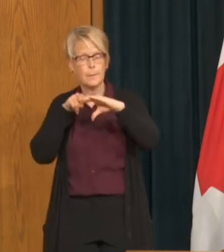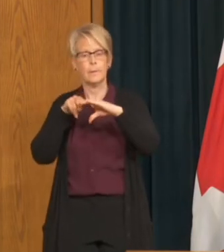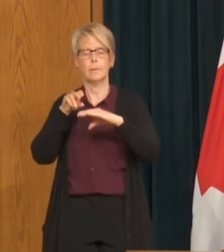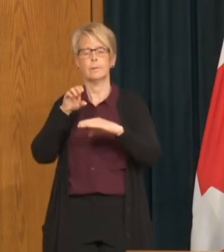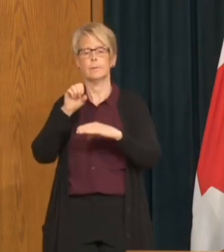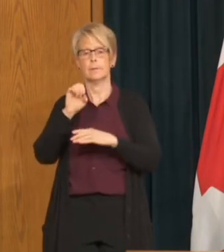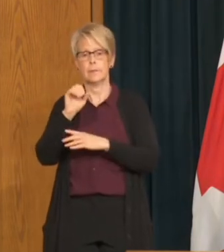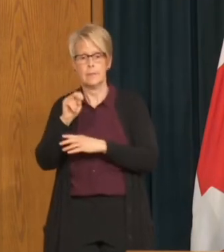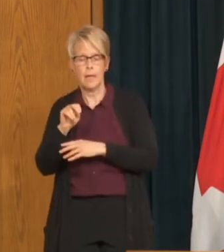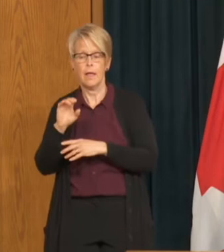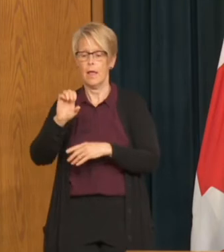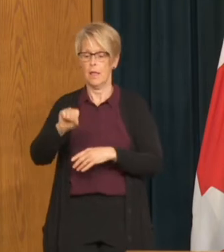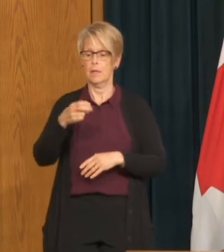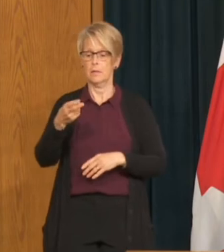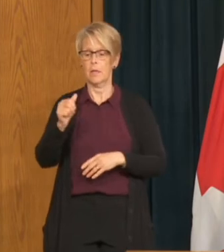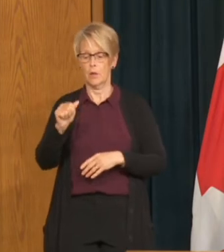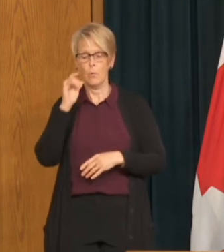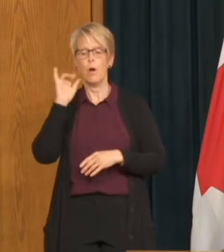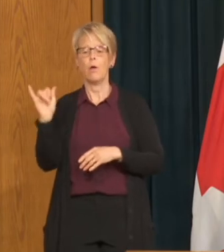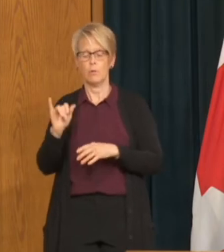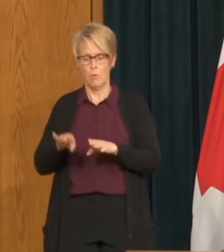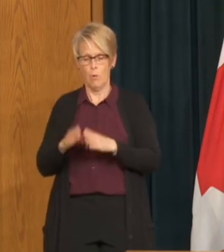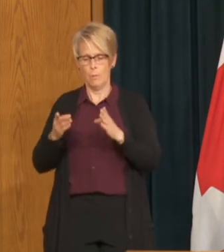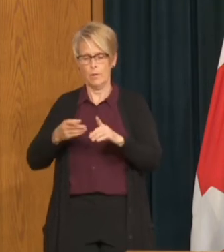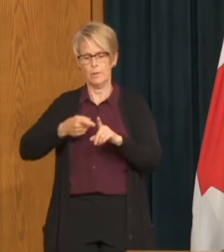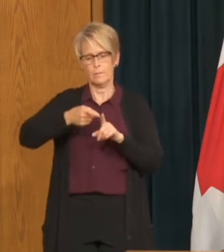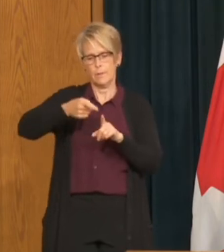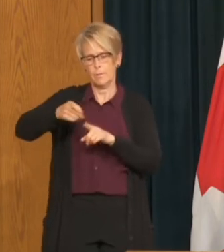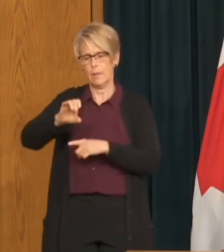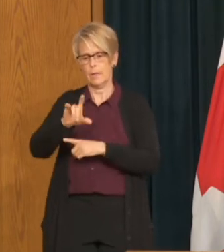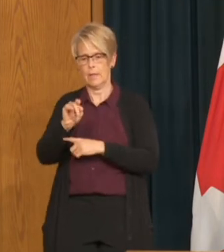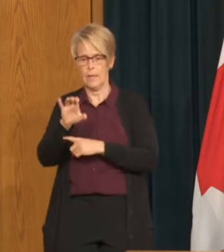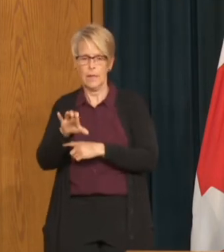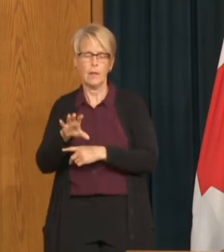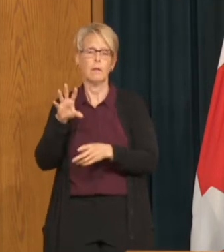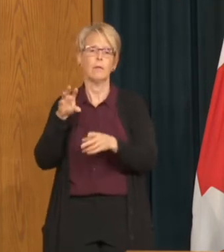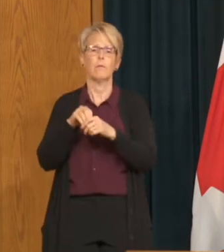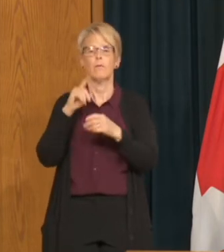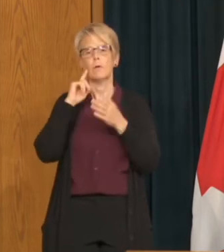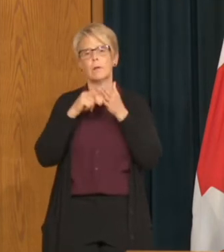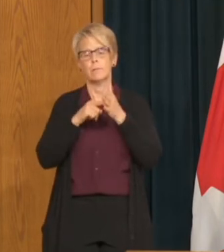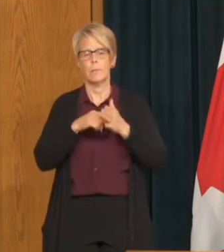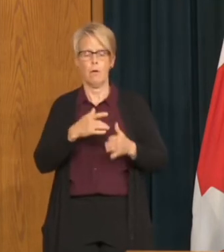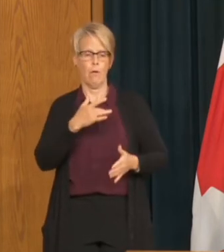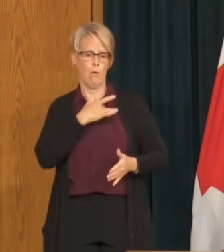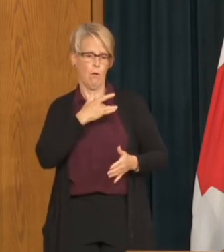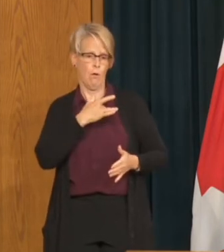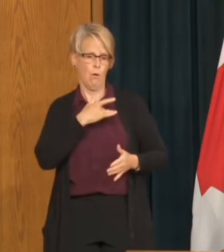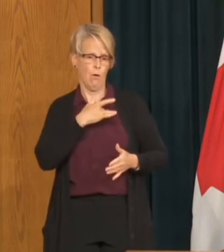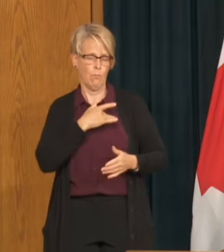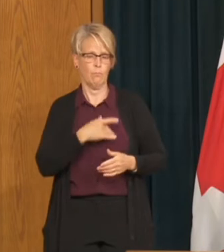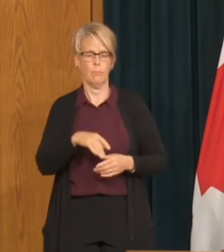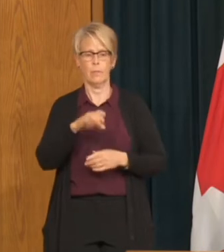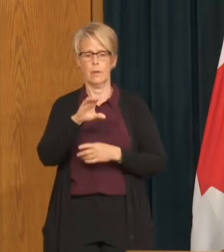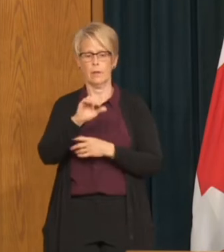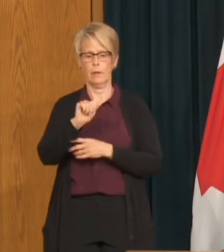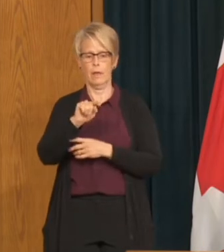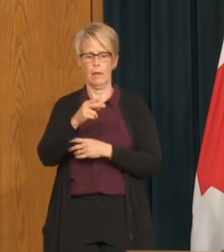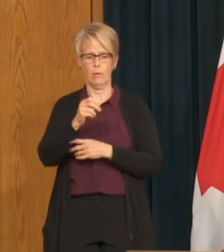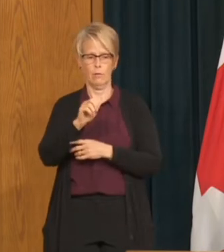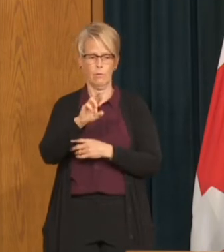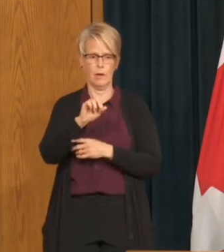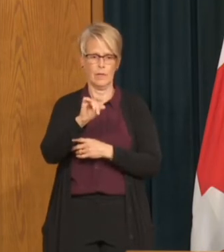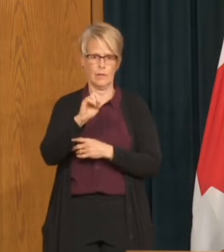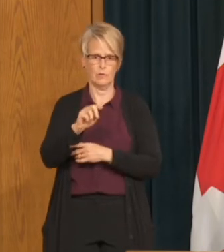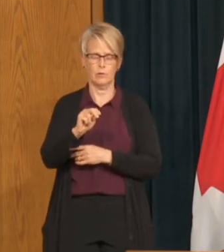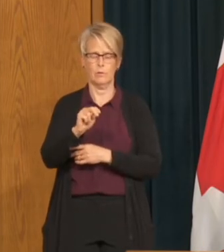to that, SHA will be opening all of the SHA specialty clinics. These include examples like cardiac catheterization, cardiac